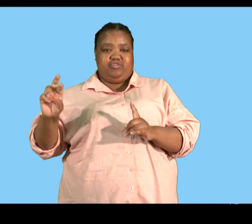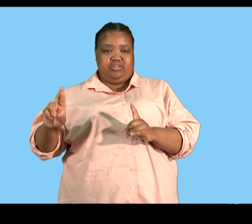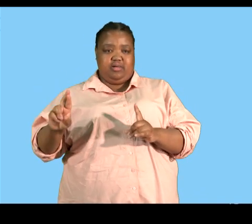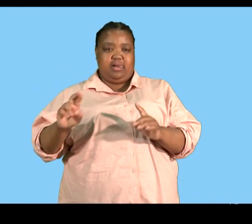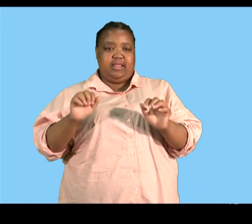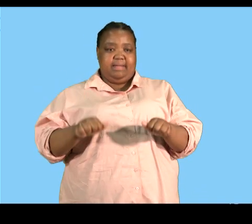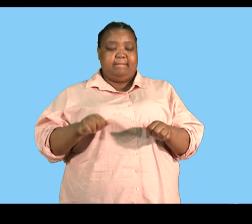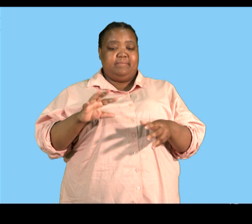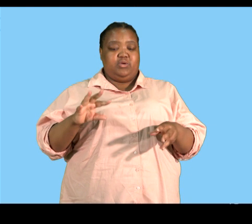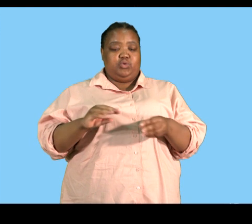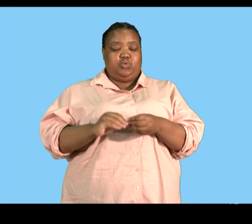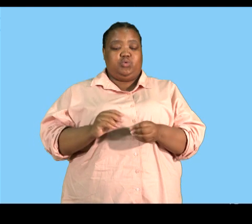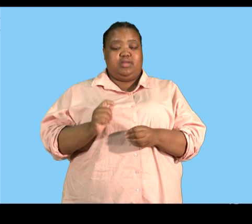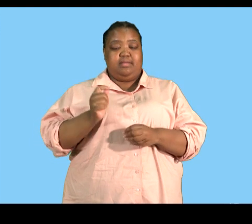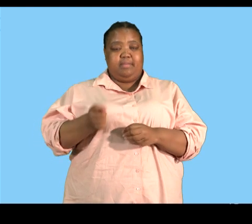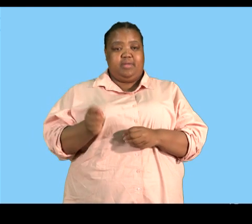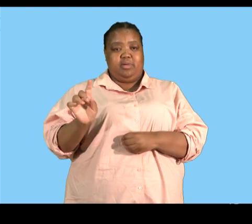be paying